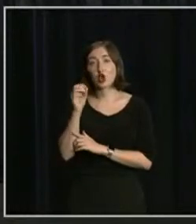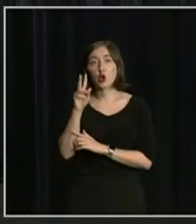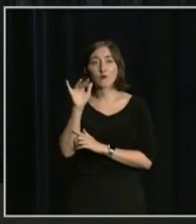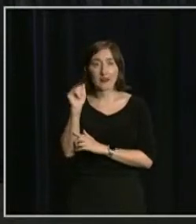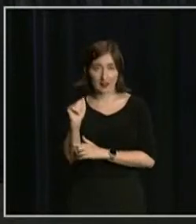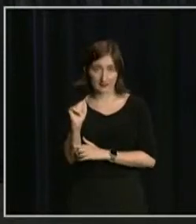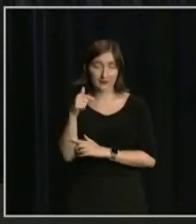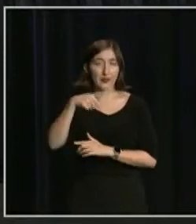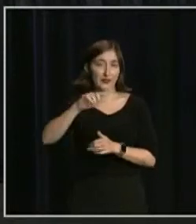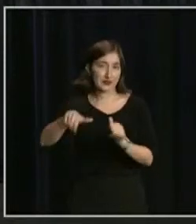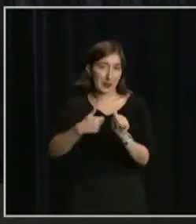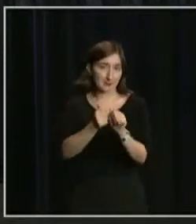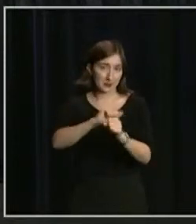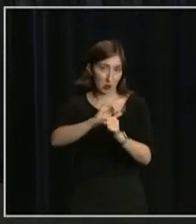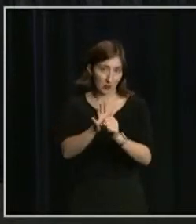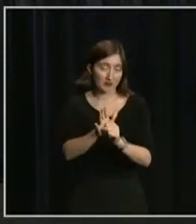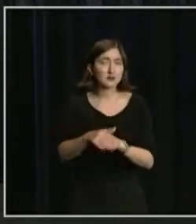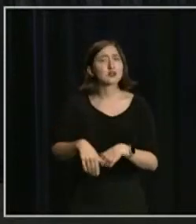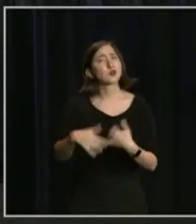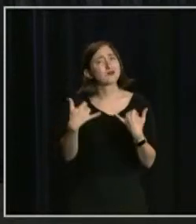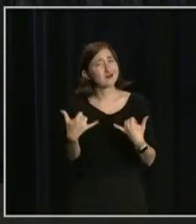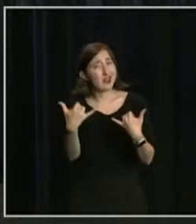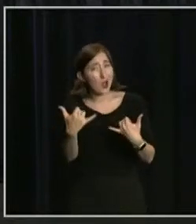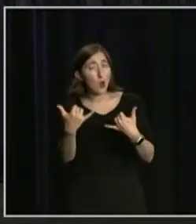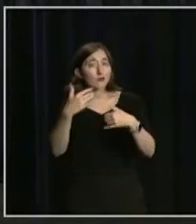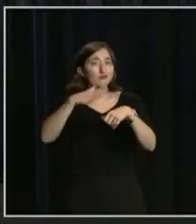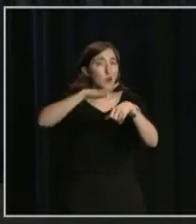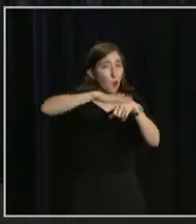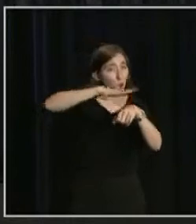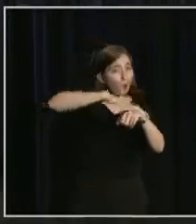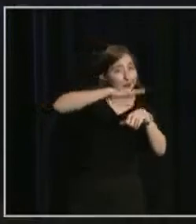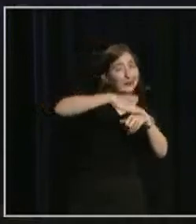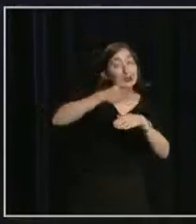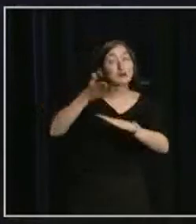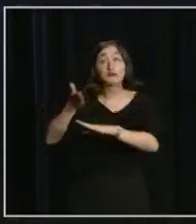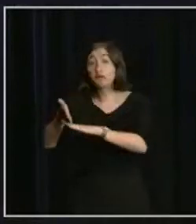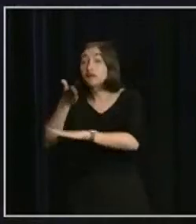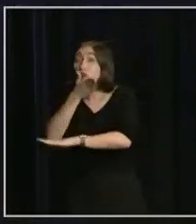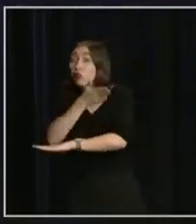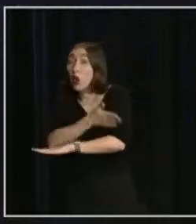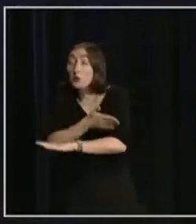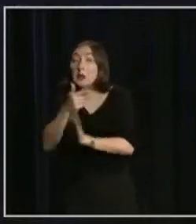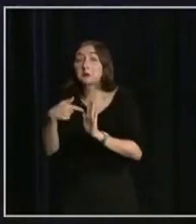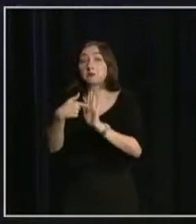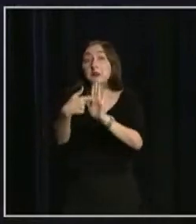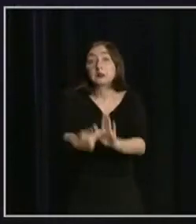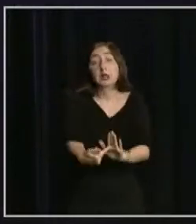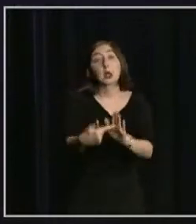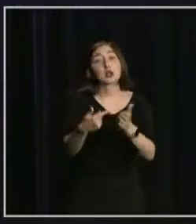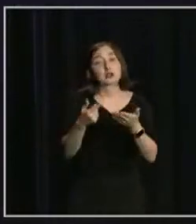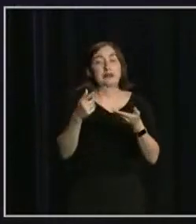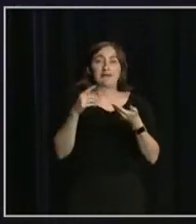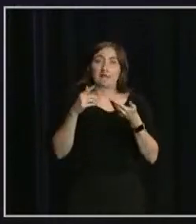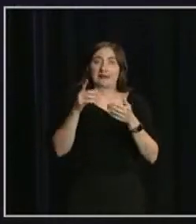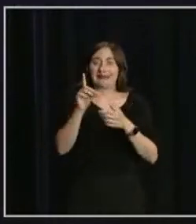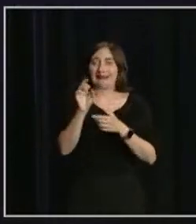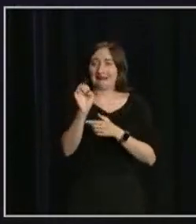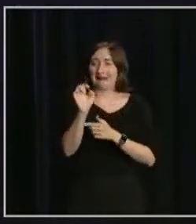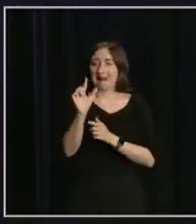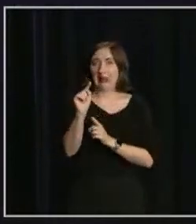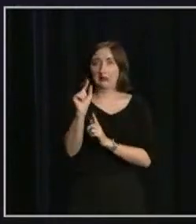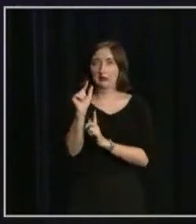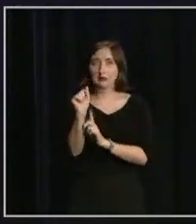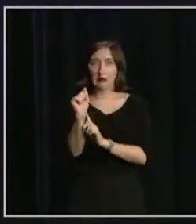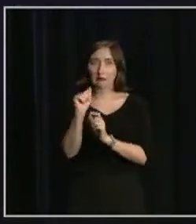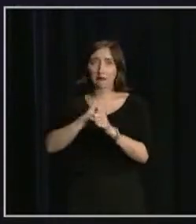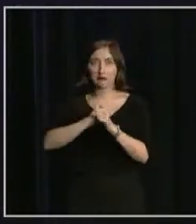and warning indicators as we've been dealing with the Delta surge in our community like everyone else has. This week, thankfully, the positivity rate has